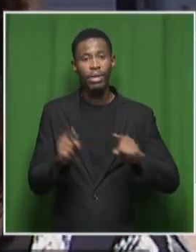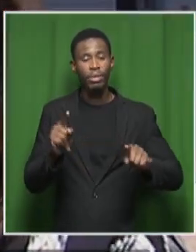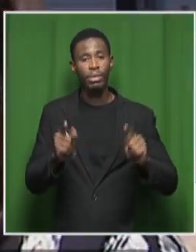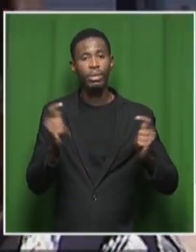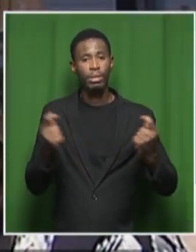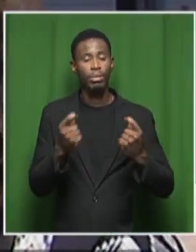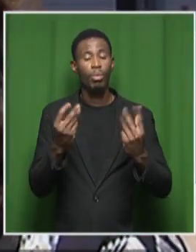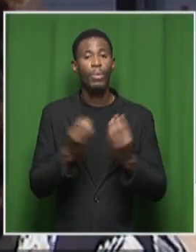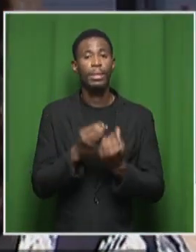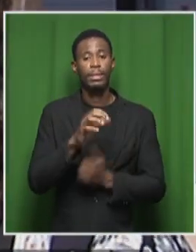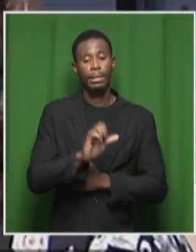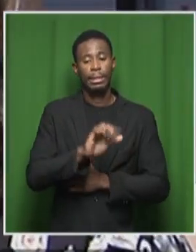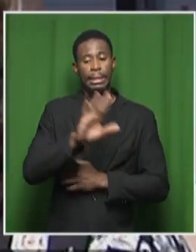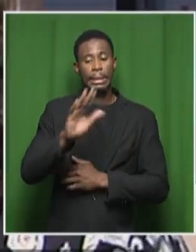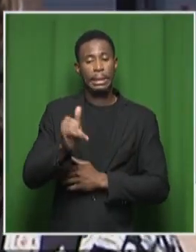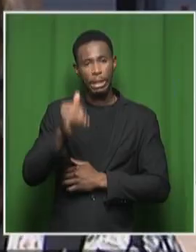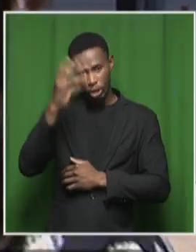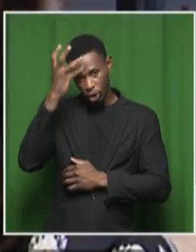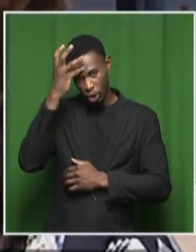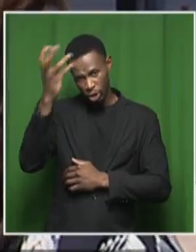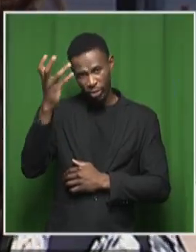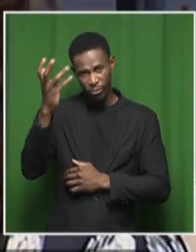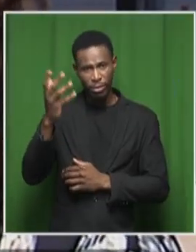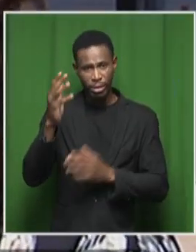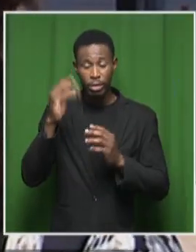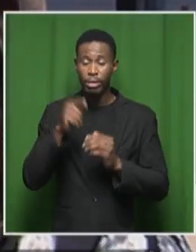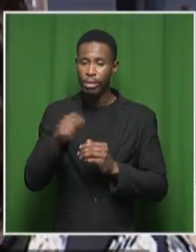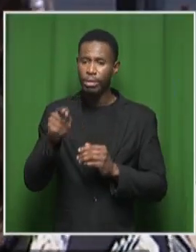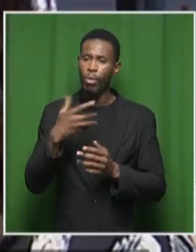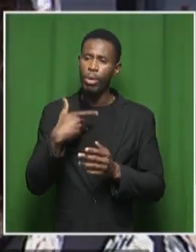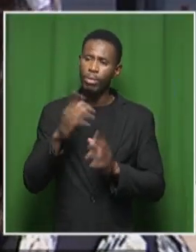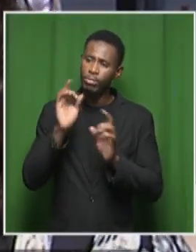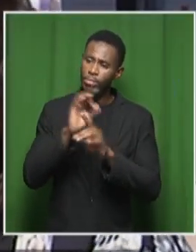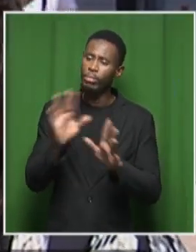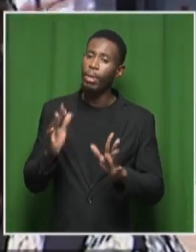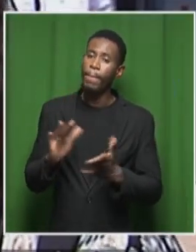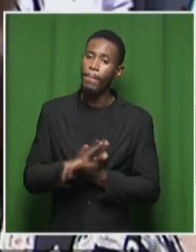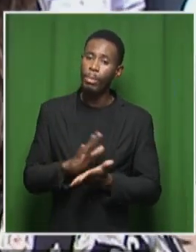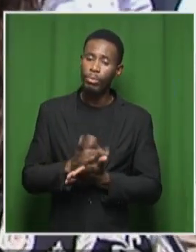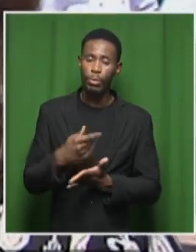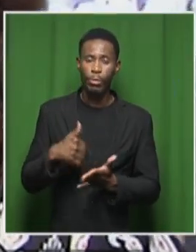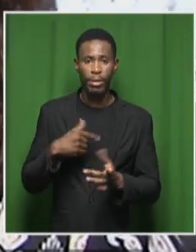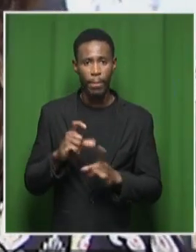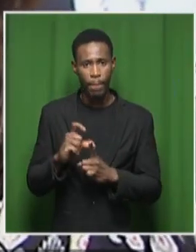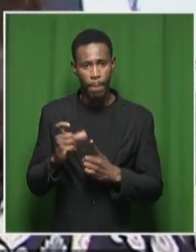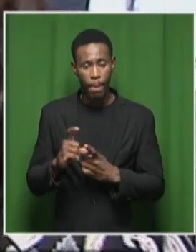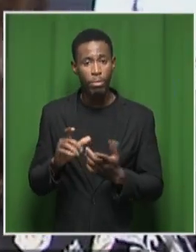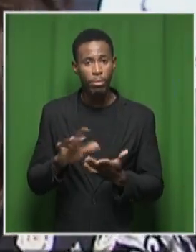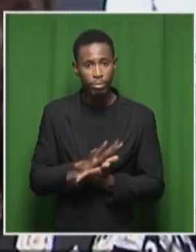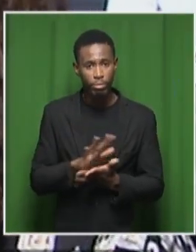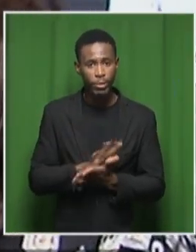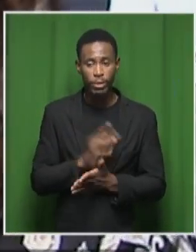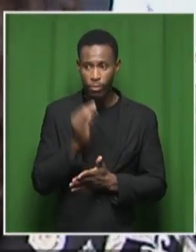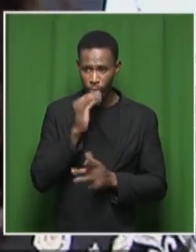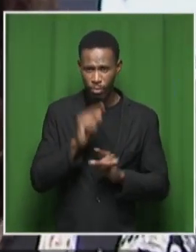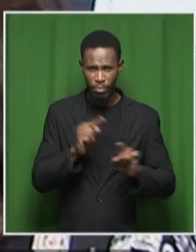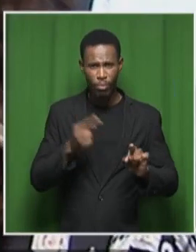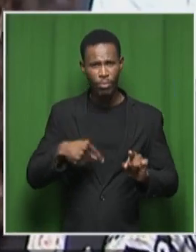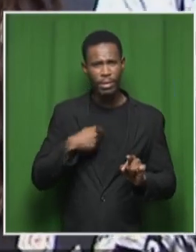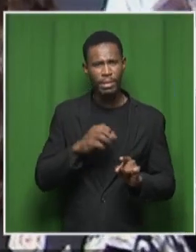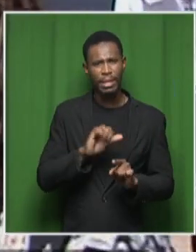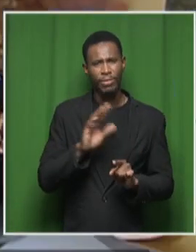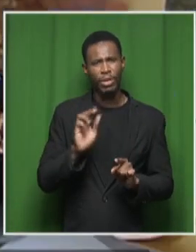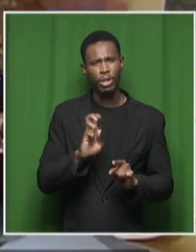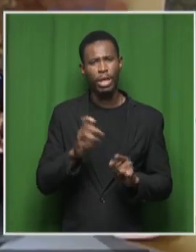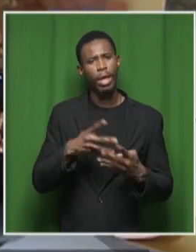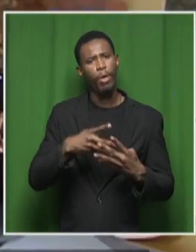try and get the message out there of how we can appreciate our culture, appreciate our cuisine, and appreciate the kind of South Africans we are, a rainbow